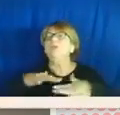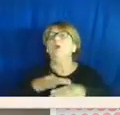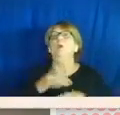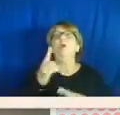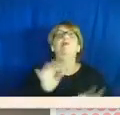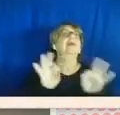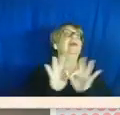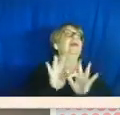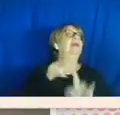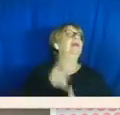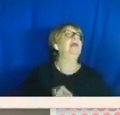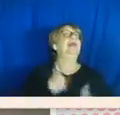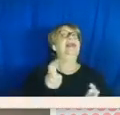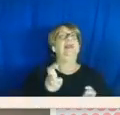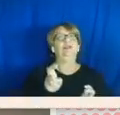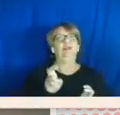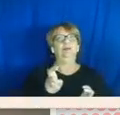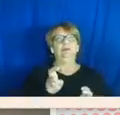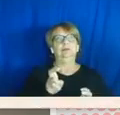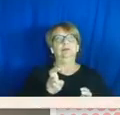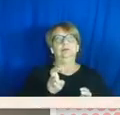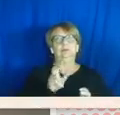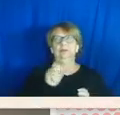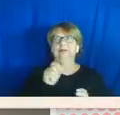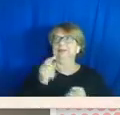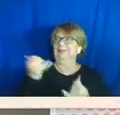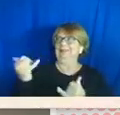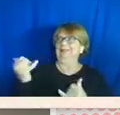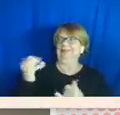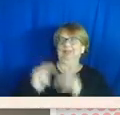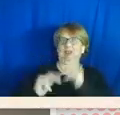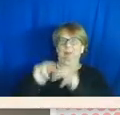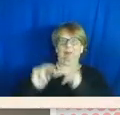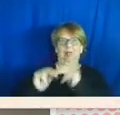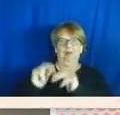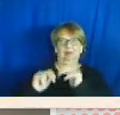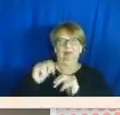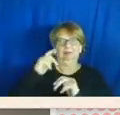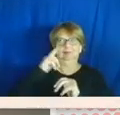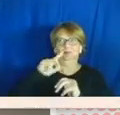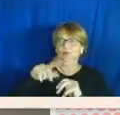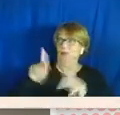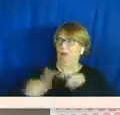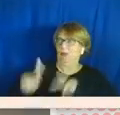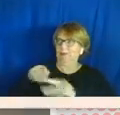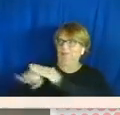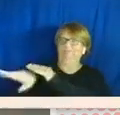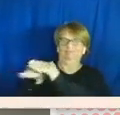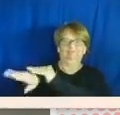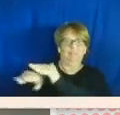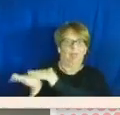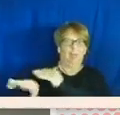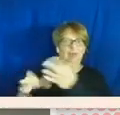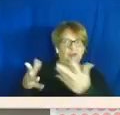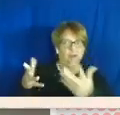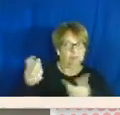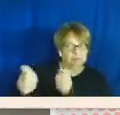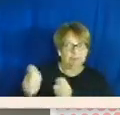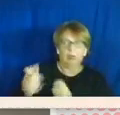was existing buildings for public accommodations. Should there be